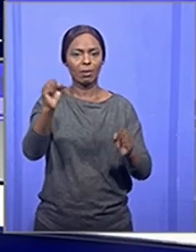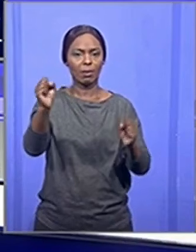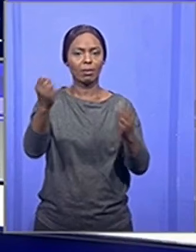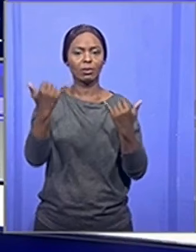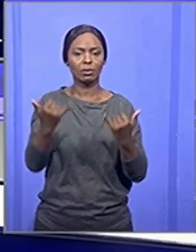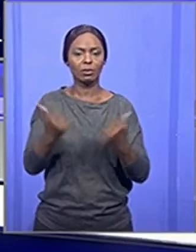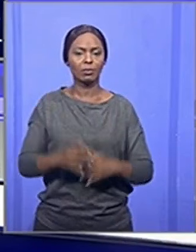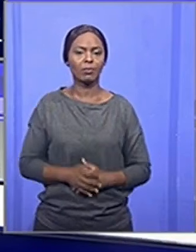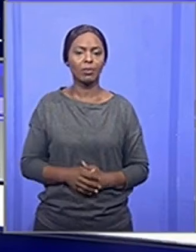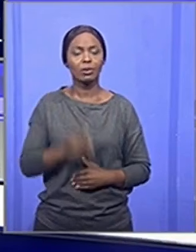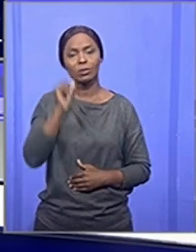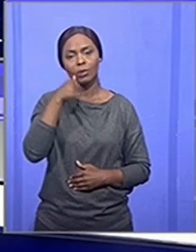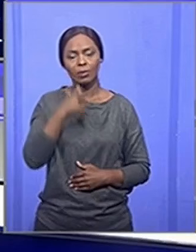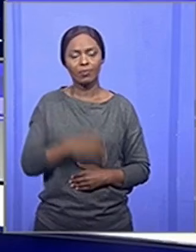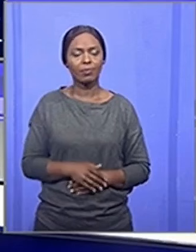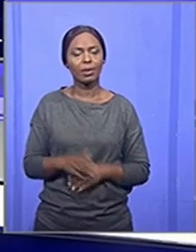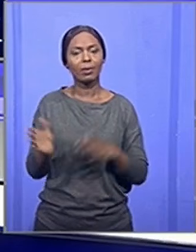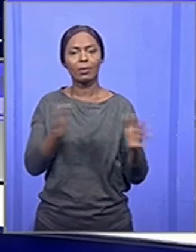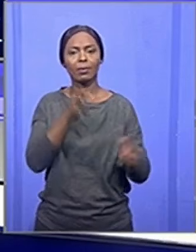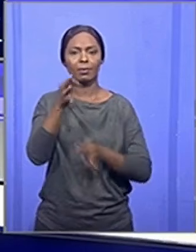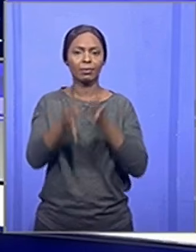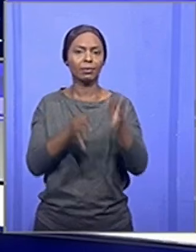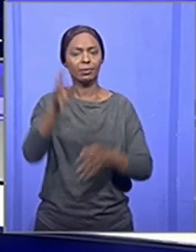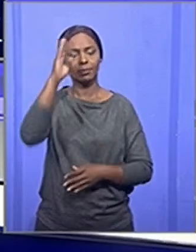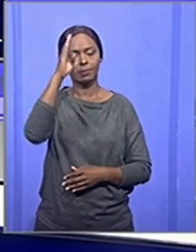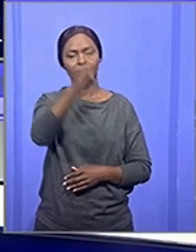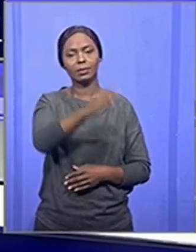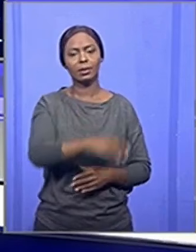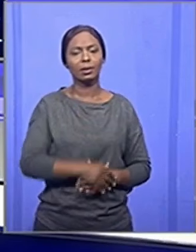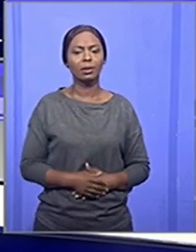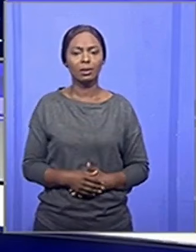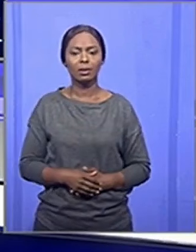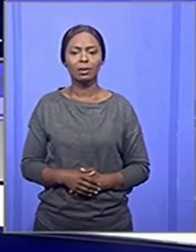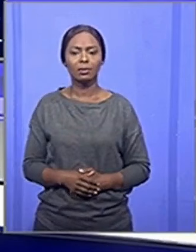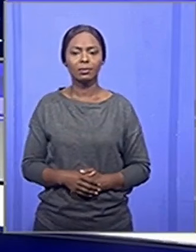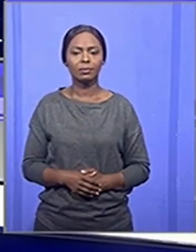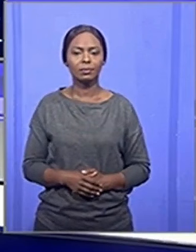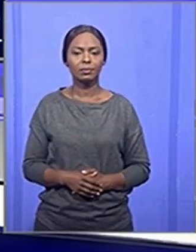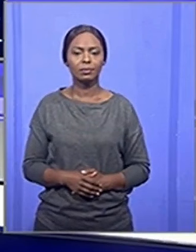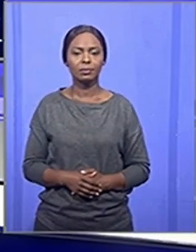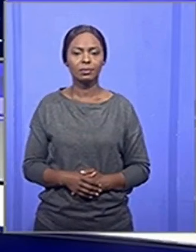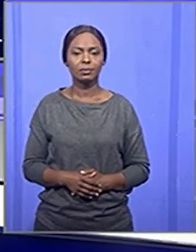borobedi phirimana bulipi bja latela mme o fitela nakong e tlang ga ya temohile